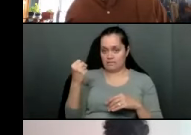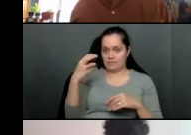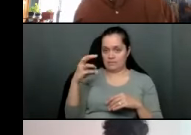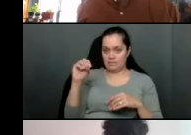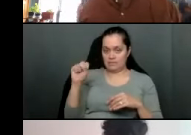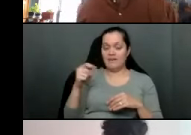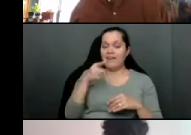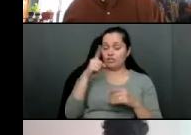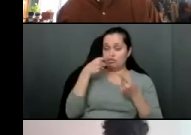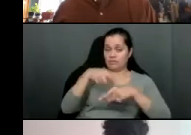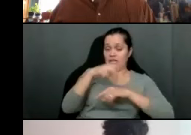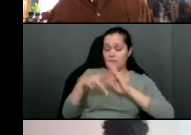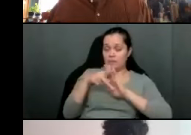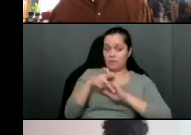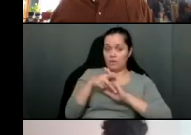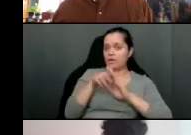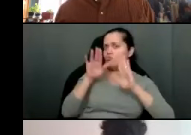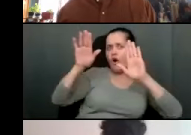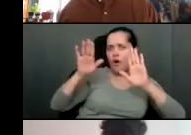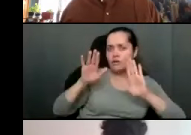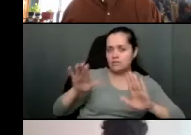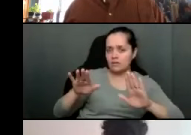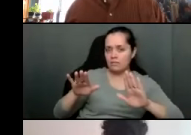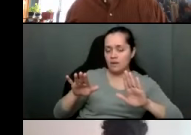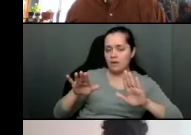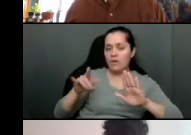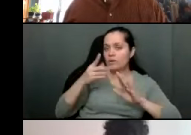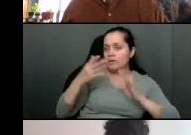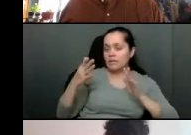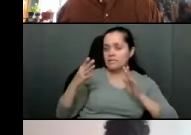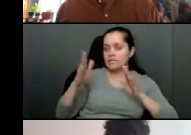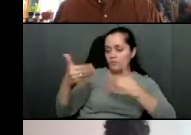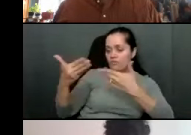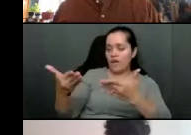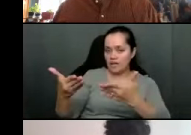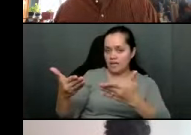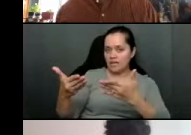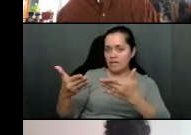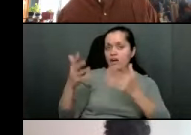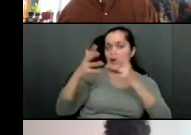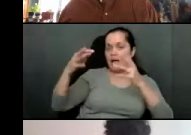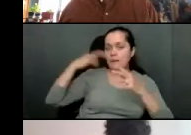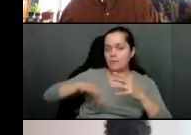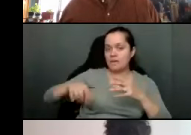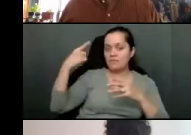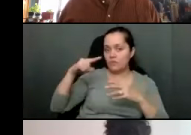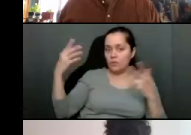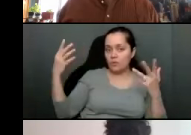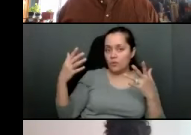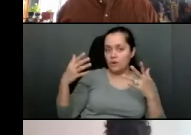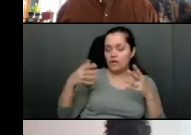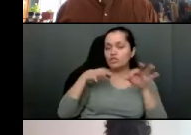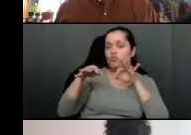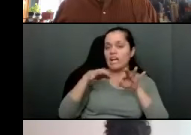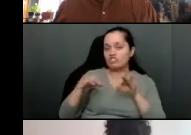And at that time, it was awesome. One of the things it provided great benefit for was